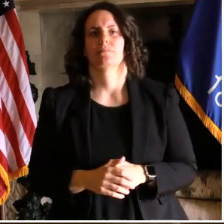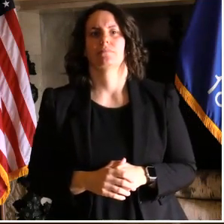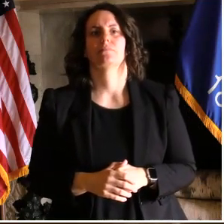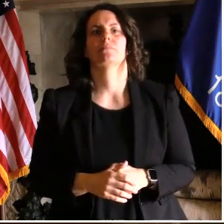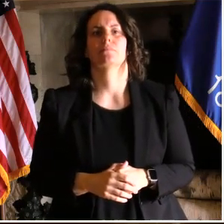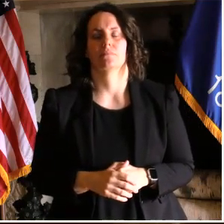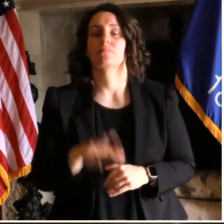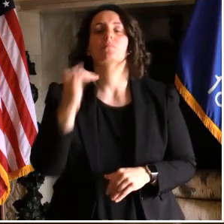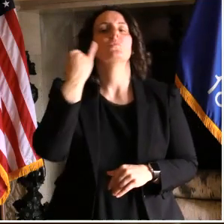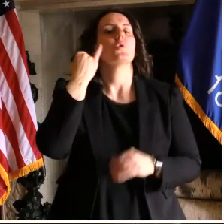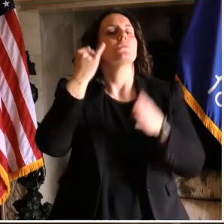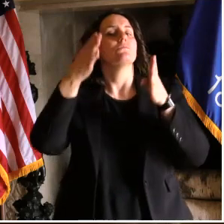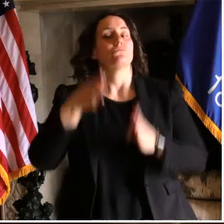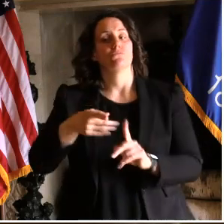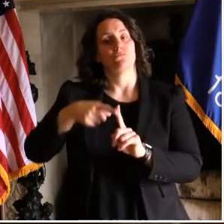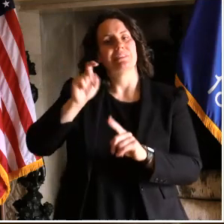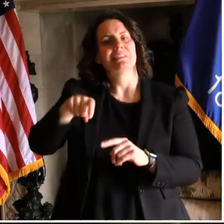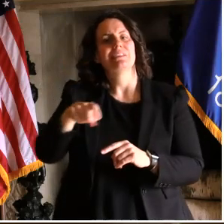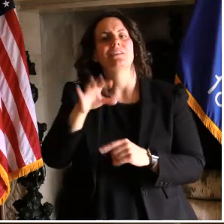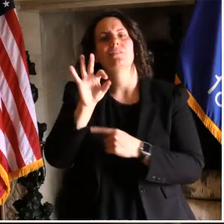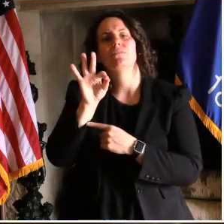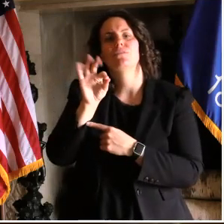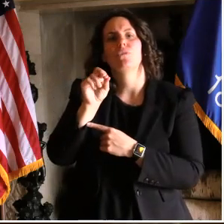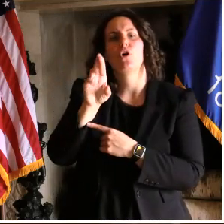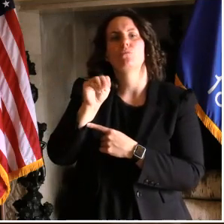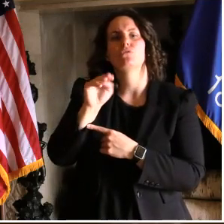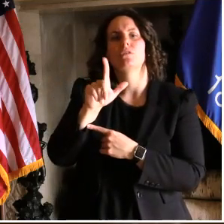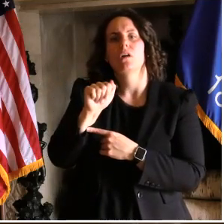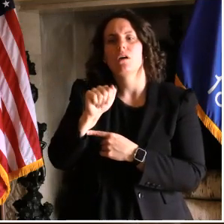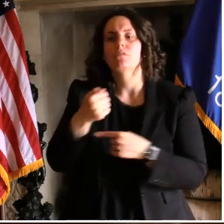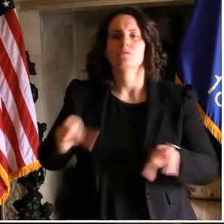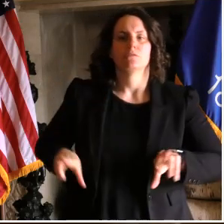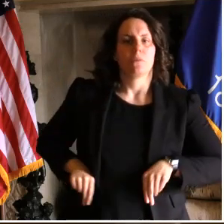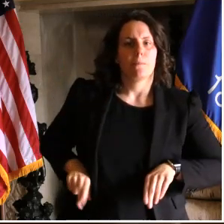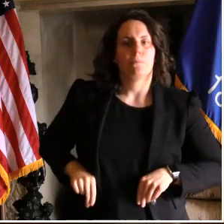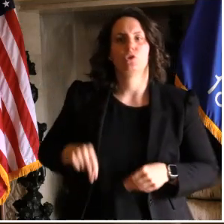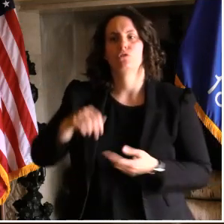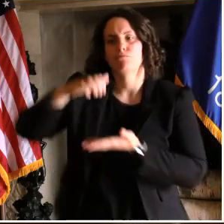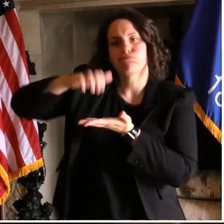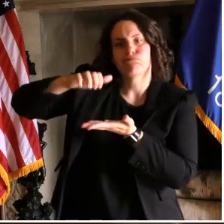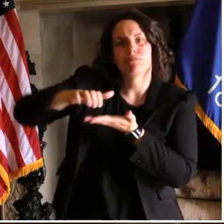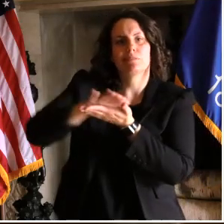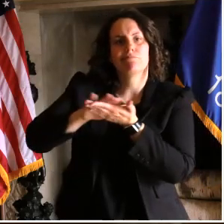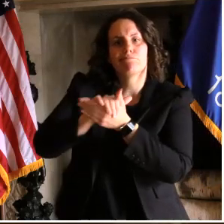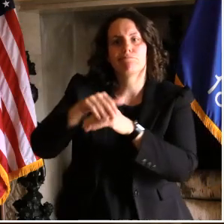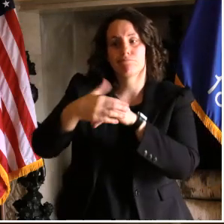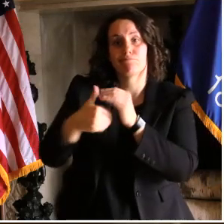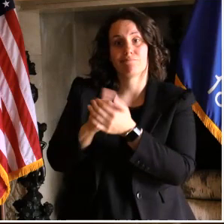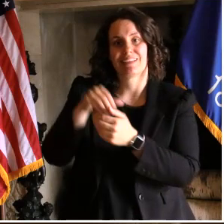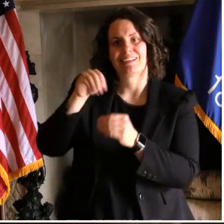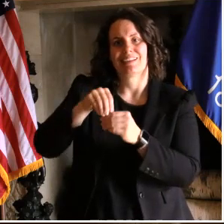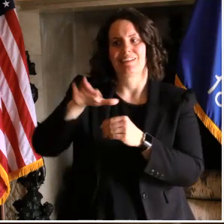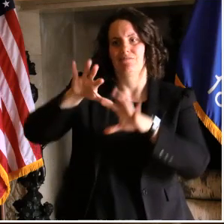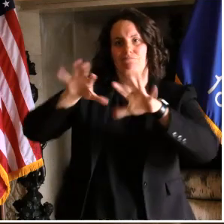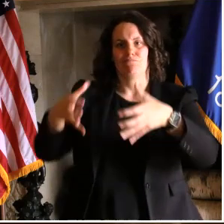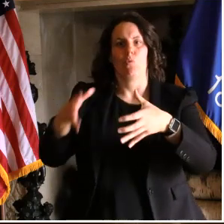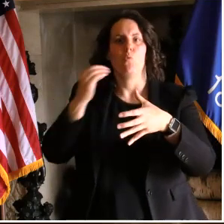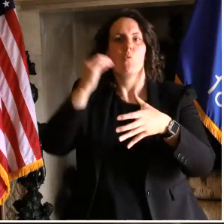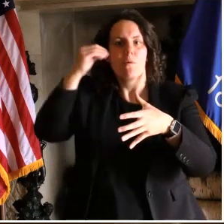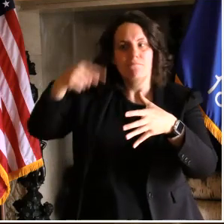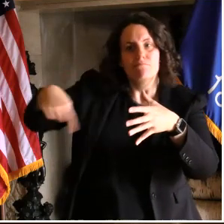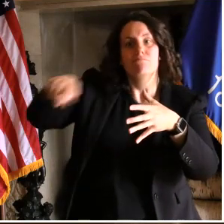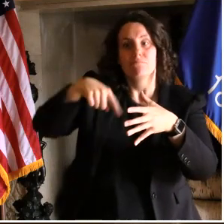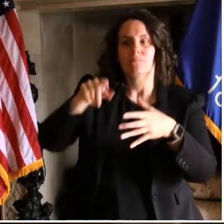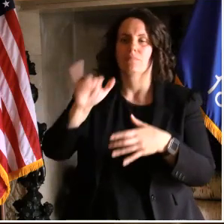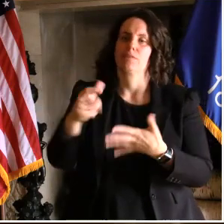facilities, and hand sanitizer and other items that we definitely will need throughout this crisis. One of the things I'd like